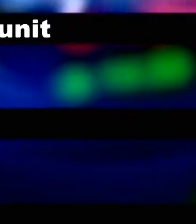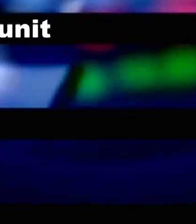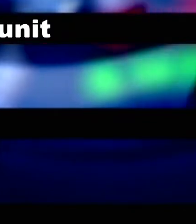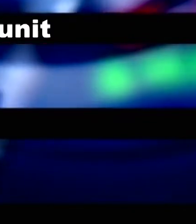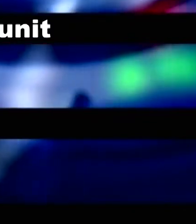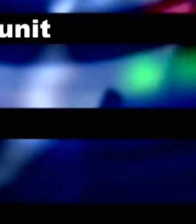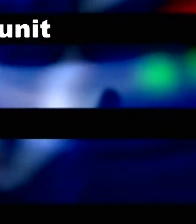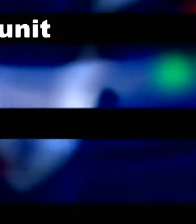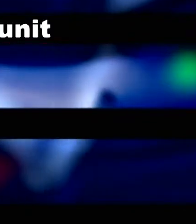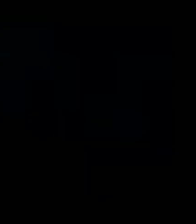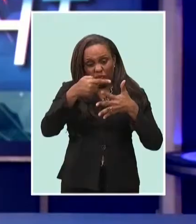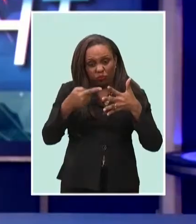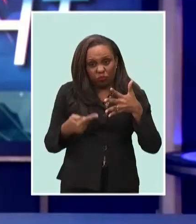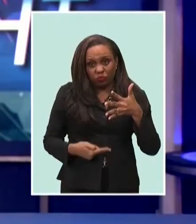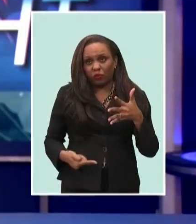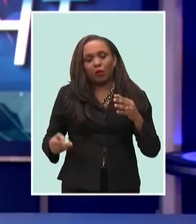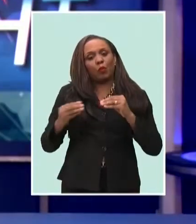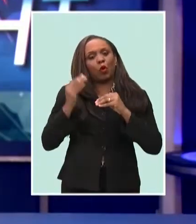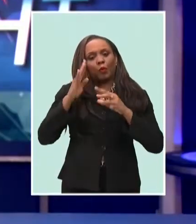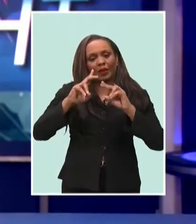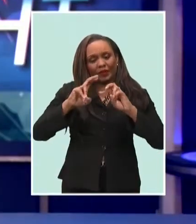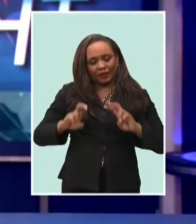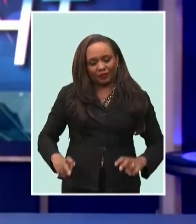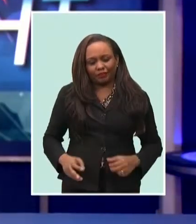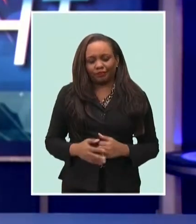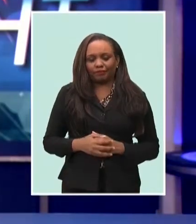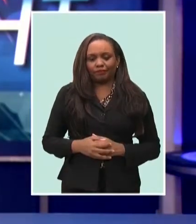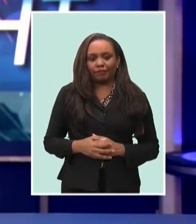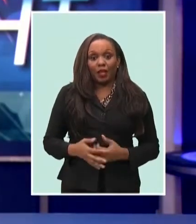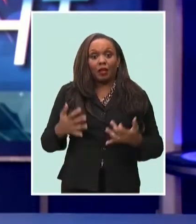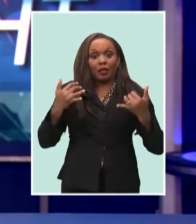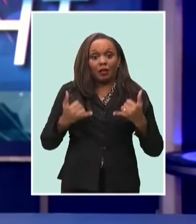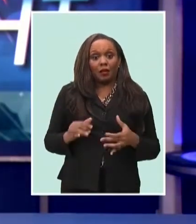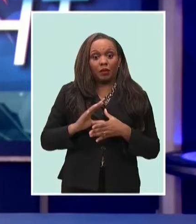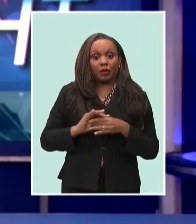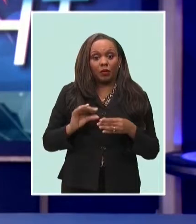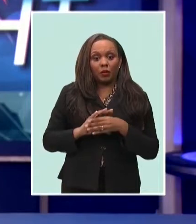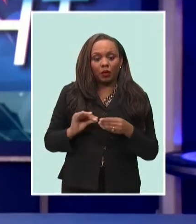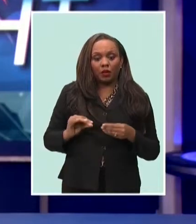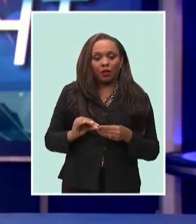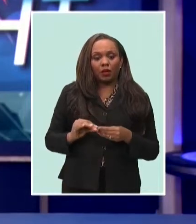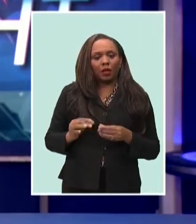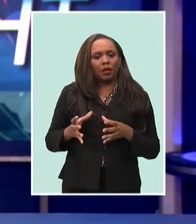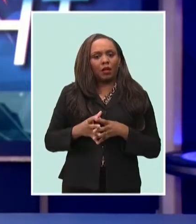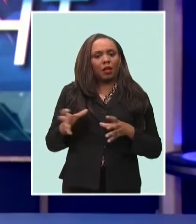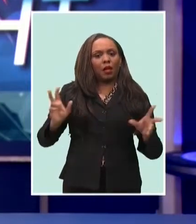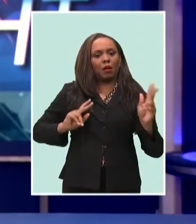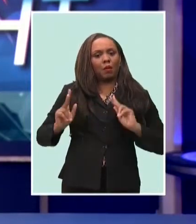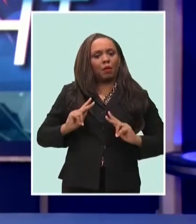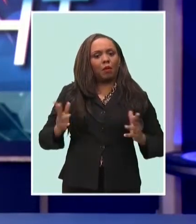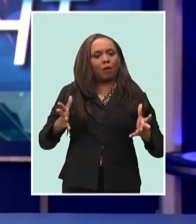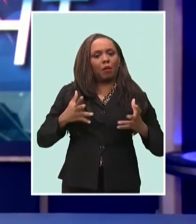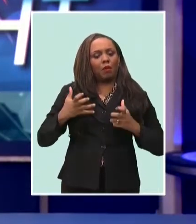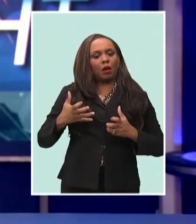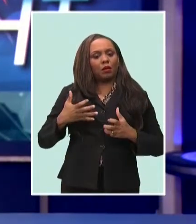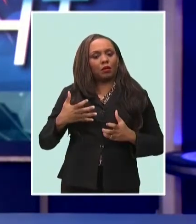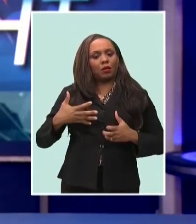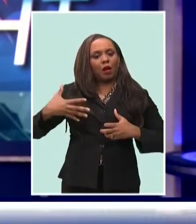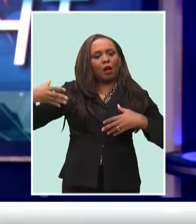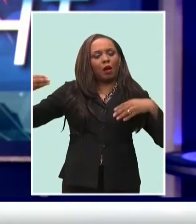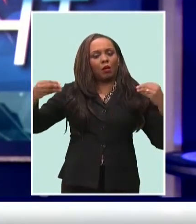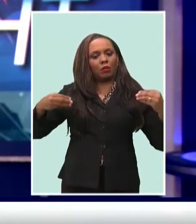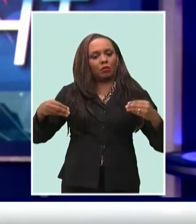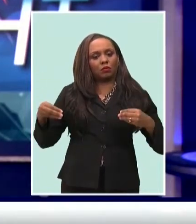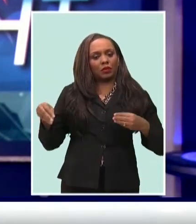$2.65 each. Now for tonight's featured story, the mature partygoer in Barbados has been crying out for